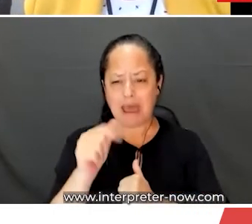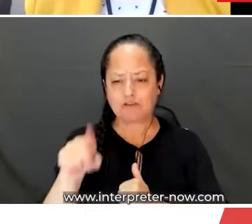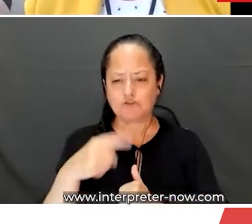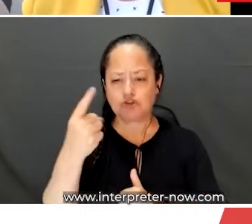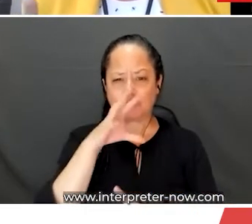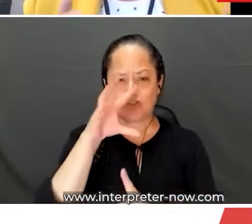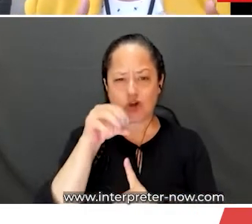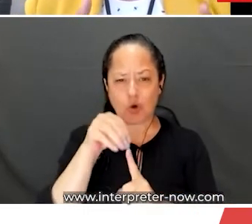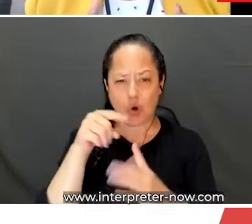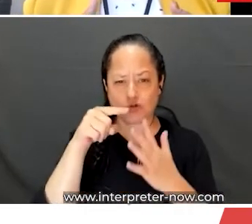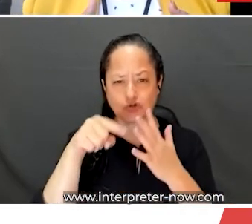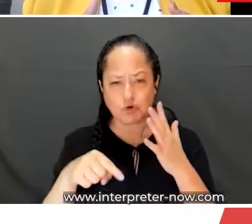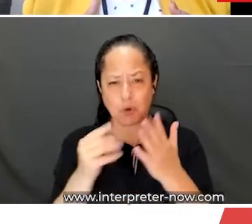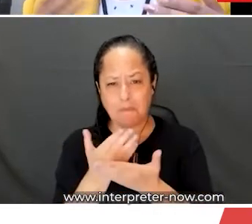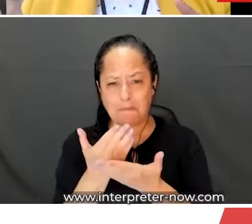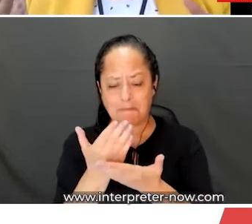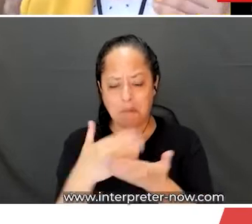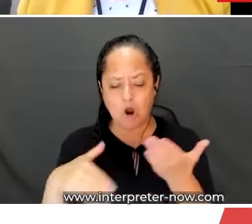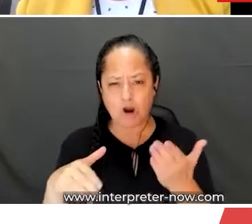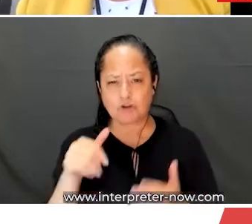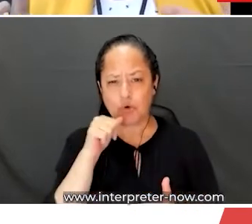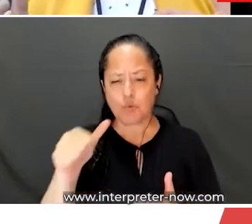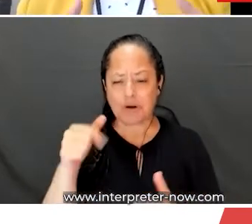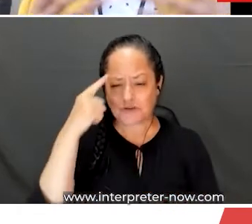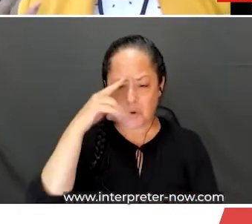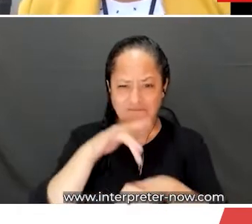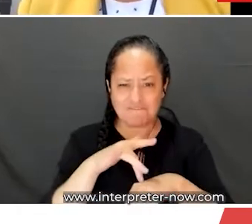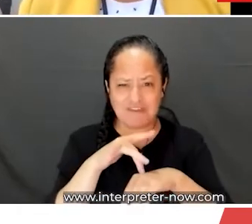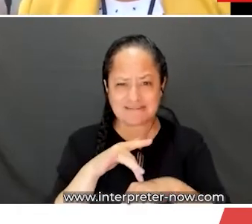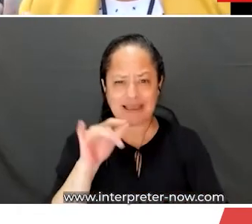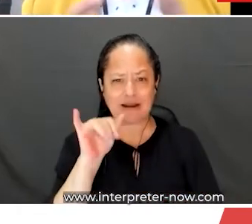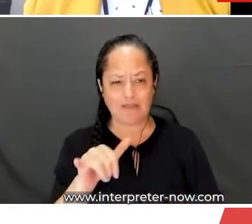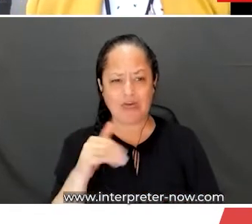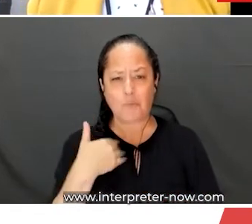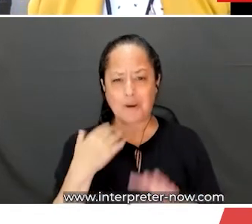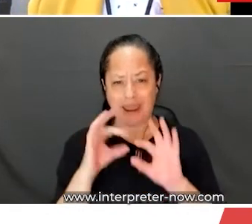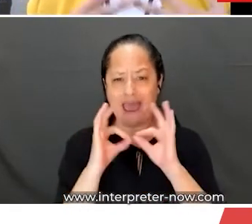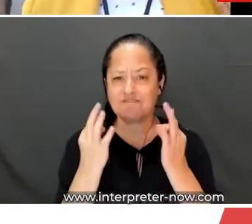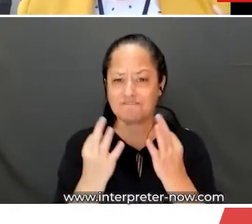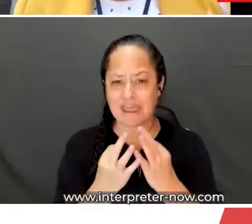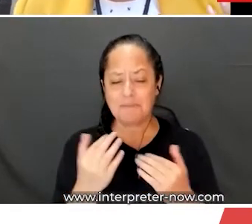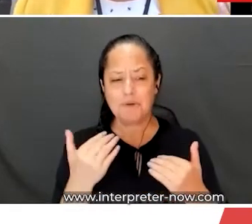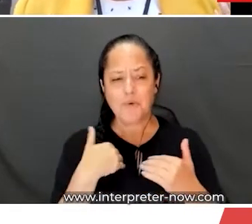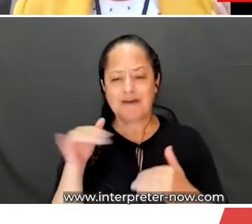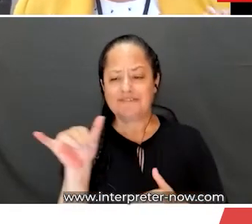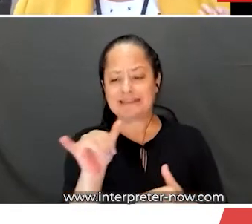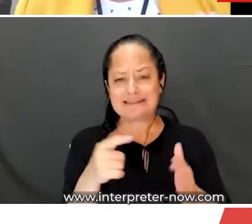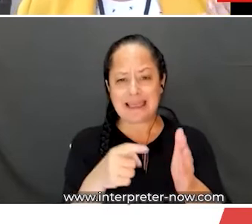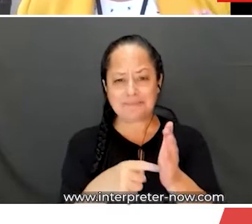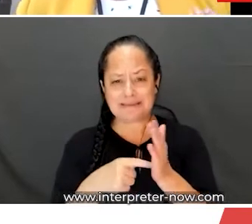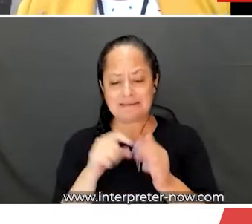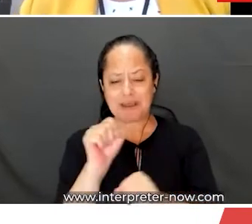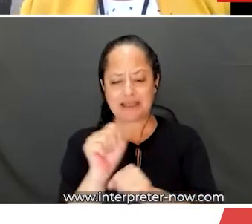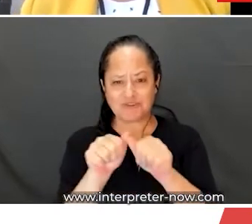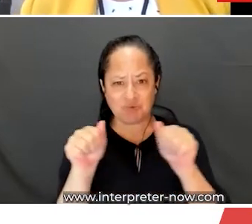and those pieces, or we don't fixate on that, we have families. We have the same demands in the workplace